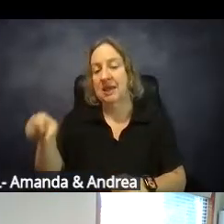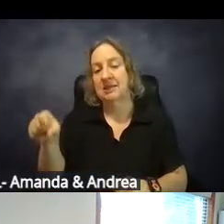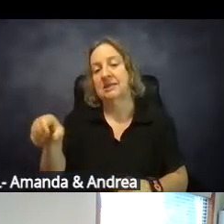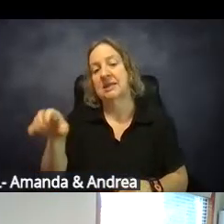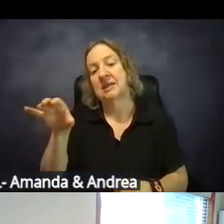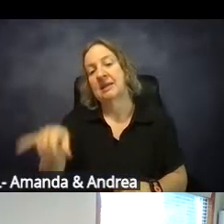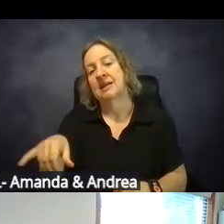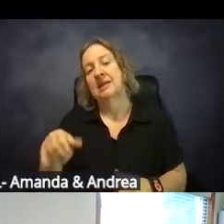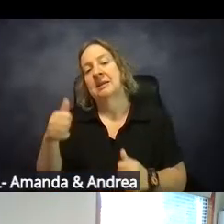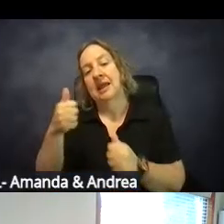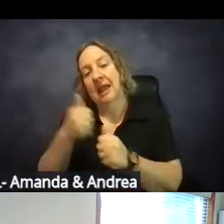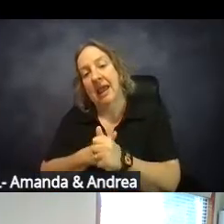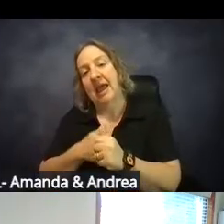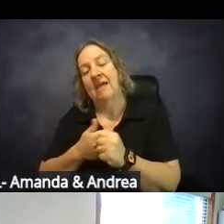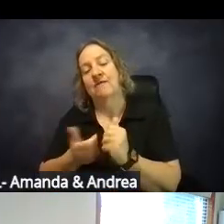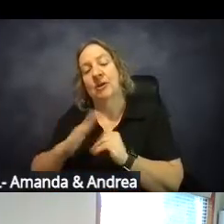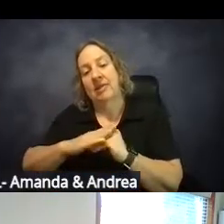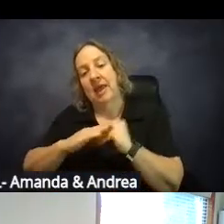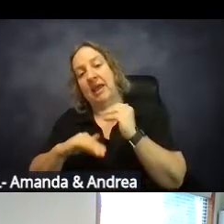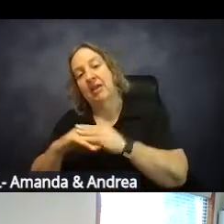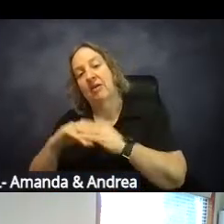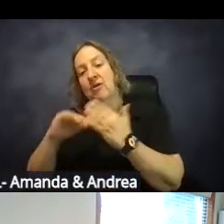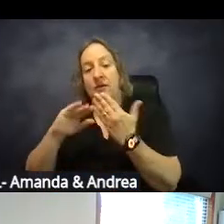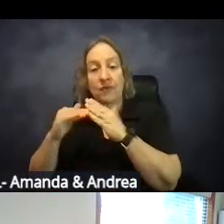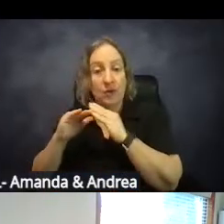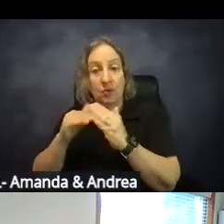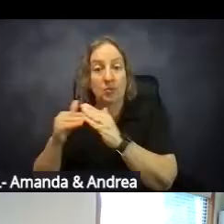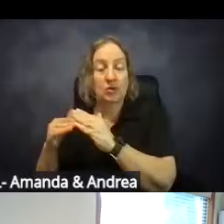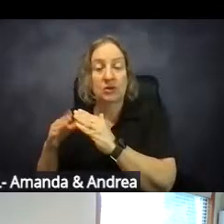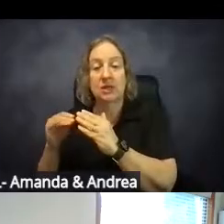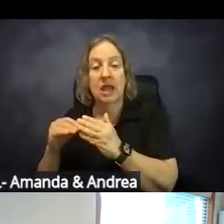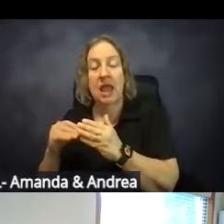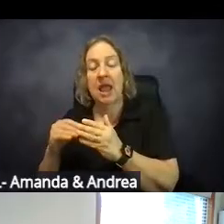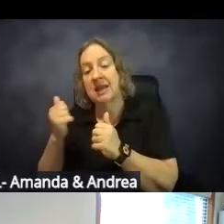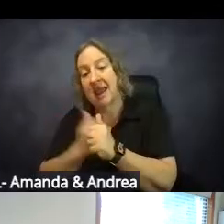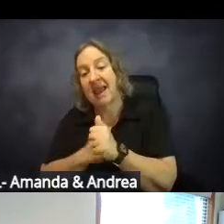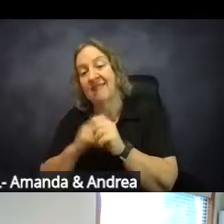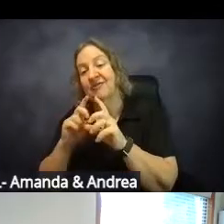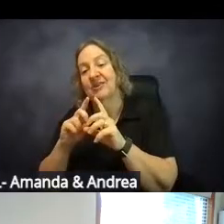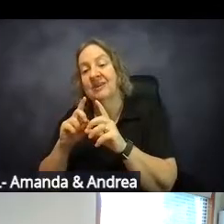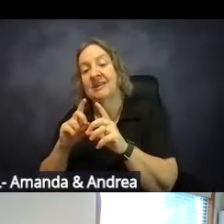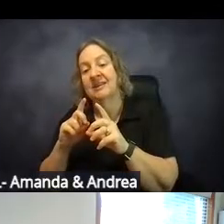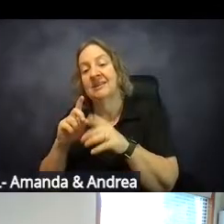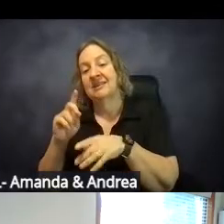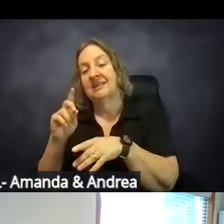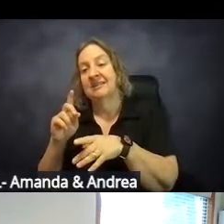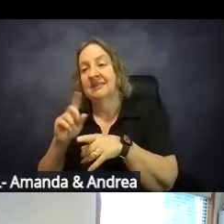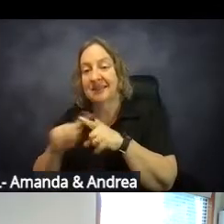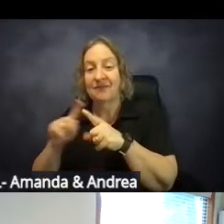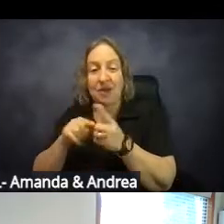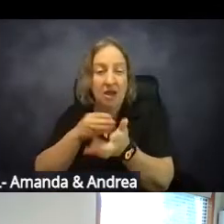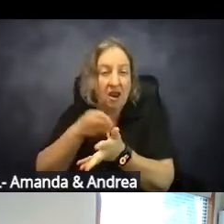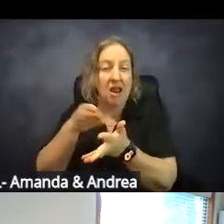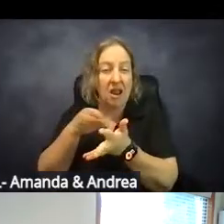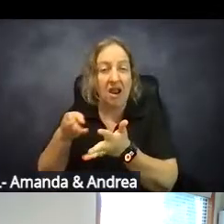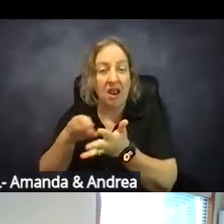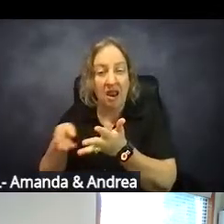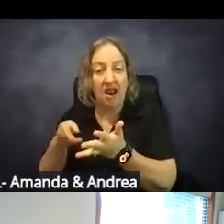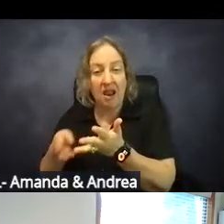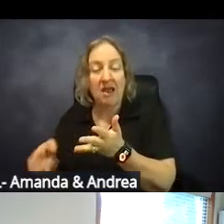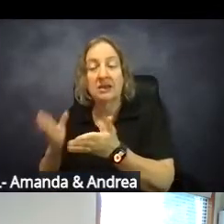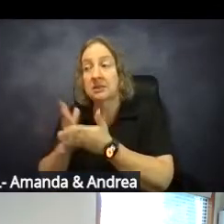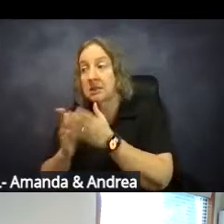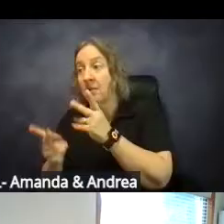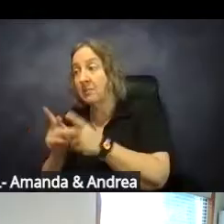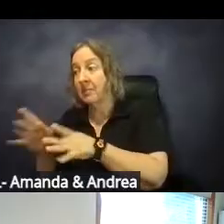every layer of the community and also cross-disciplinary, because there are people that leave certain